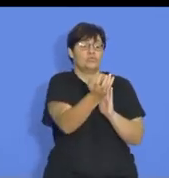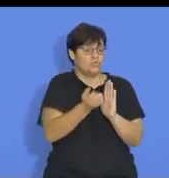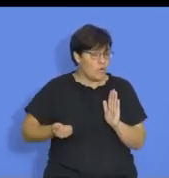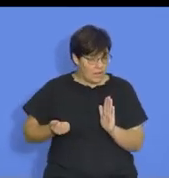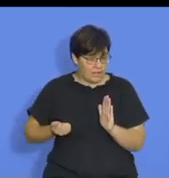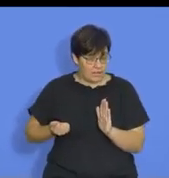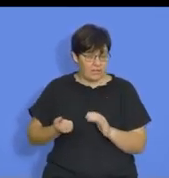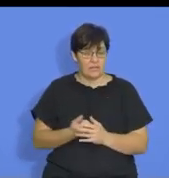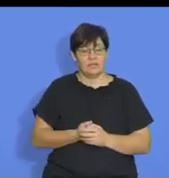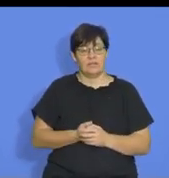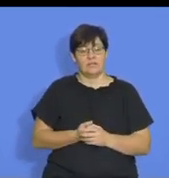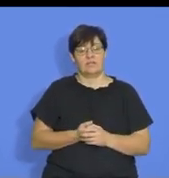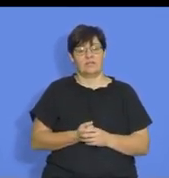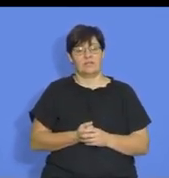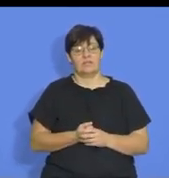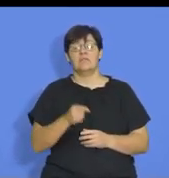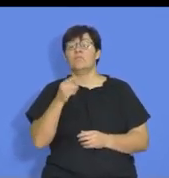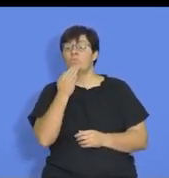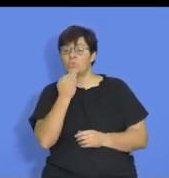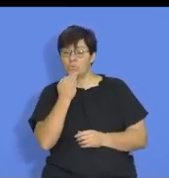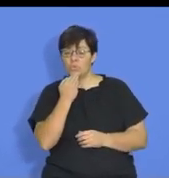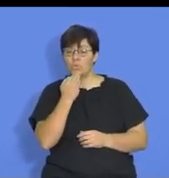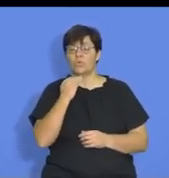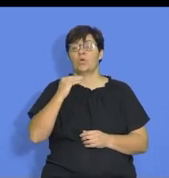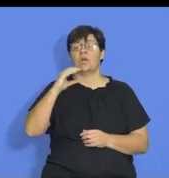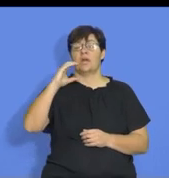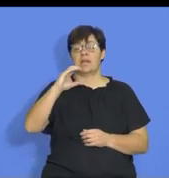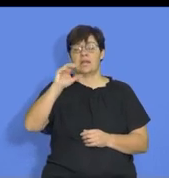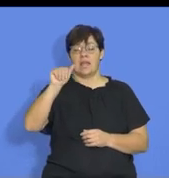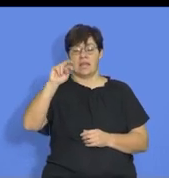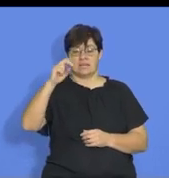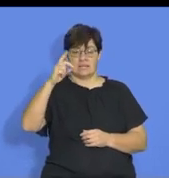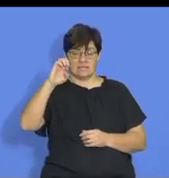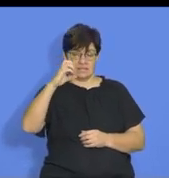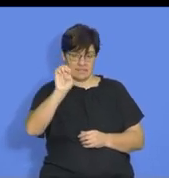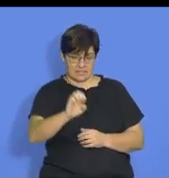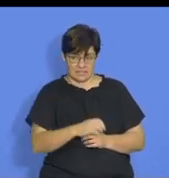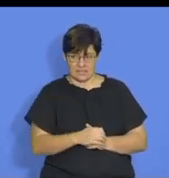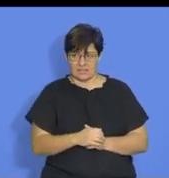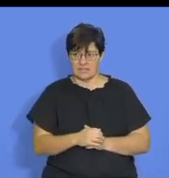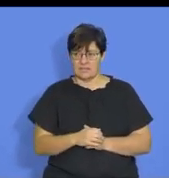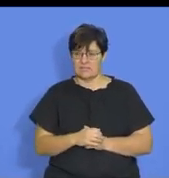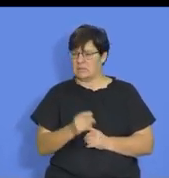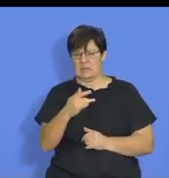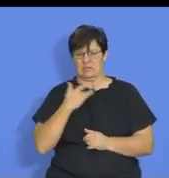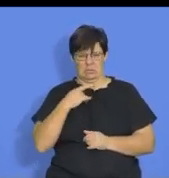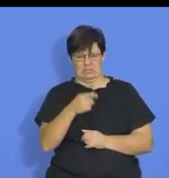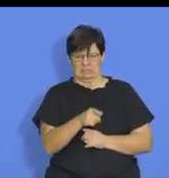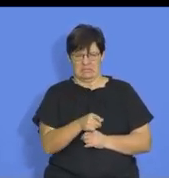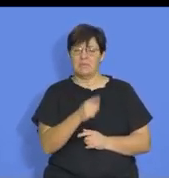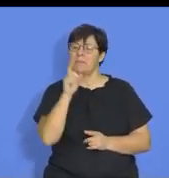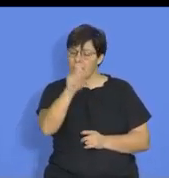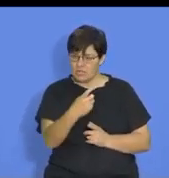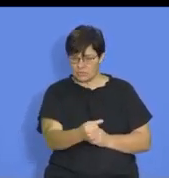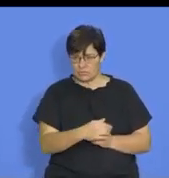drawings, not salary, guys. Right, so drawings, and you got to again mention the name of the partner. I